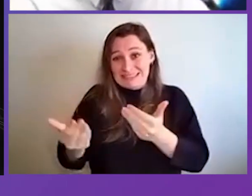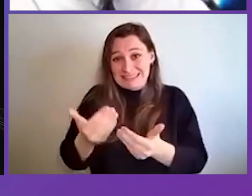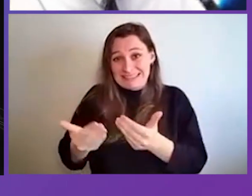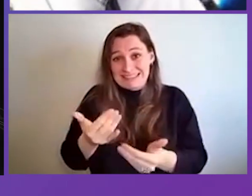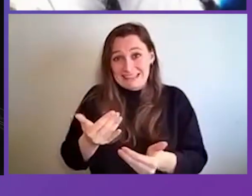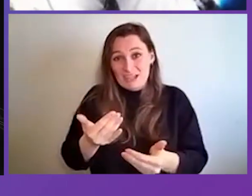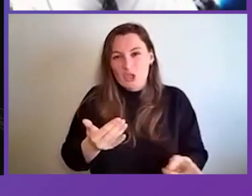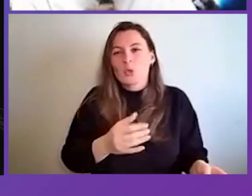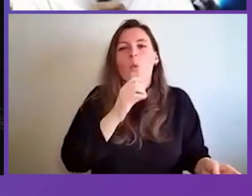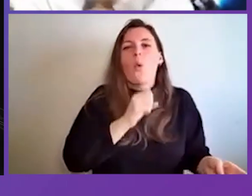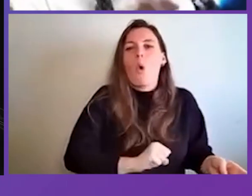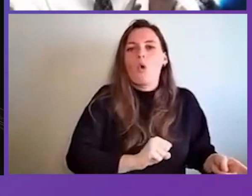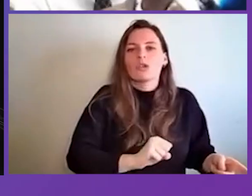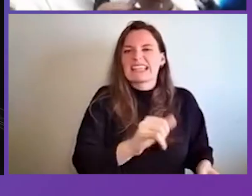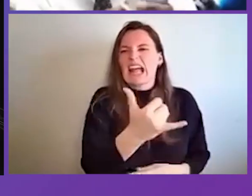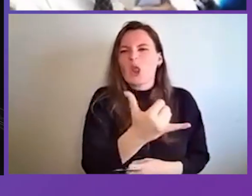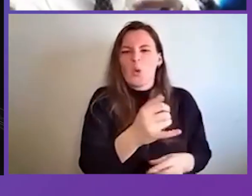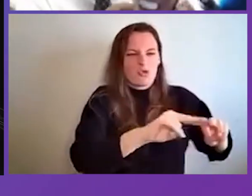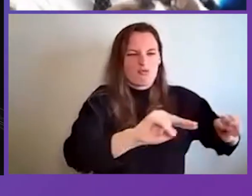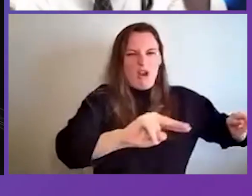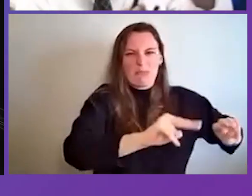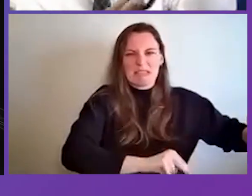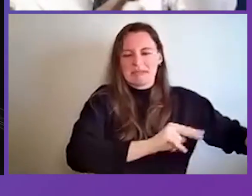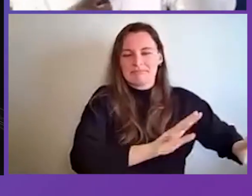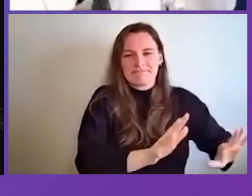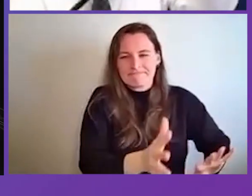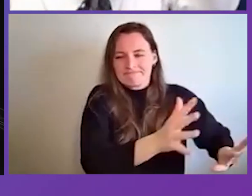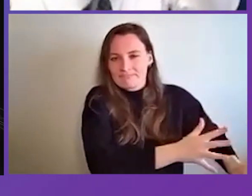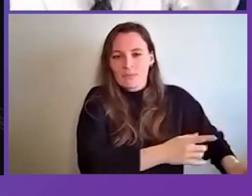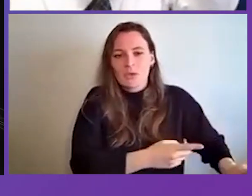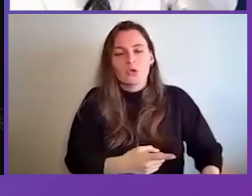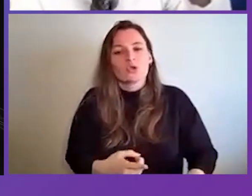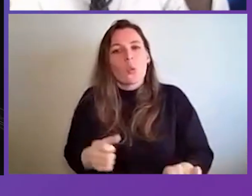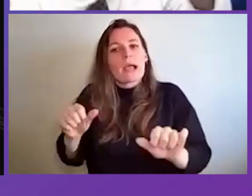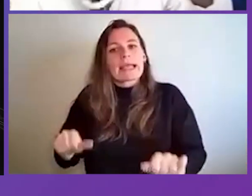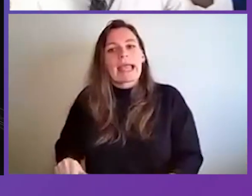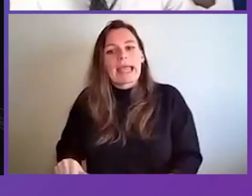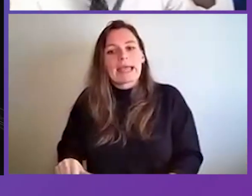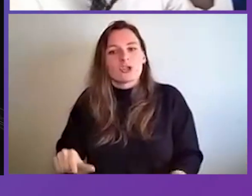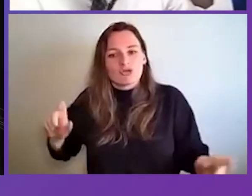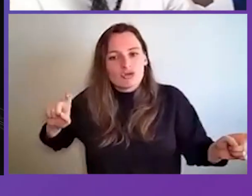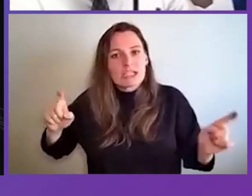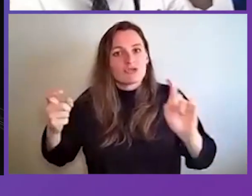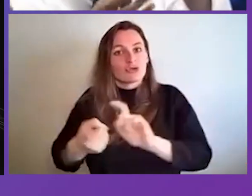moving towards something more like this self-tightening